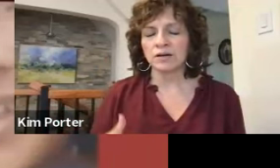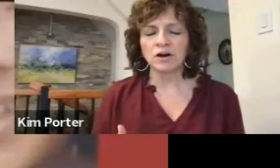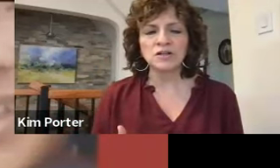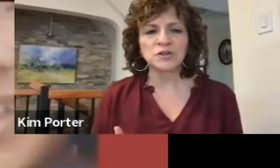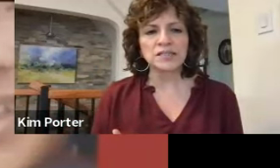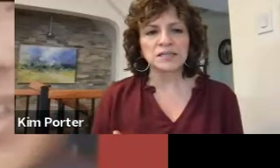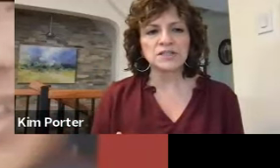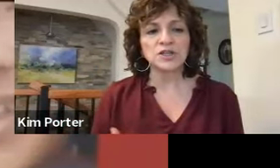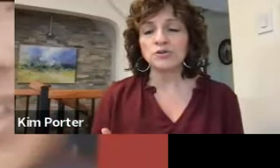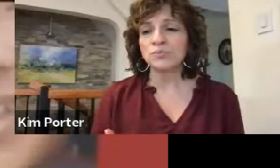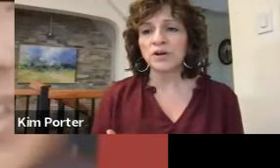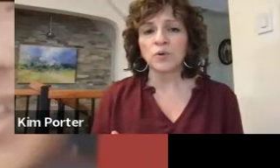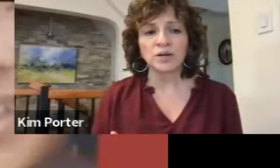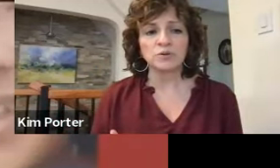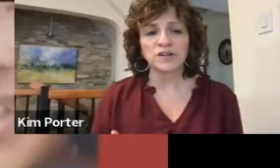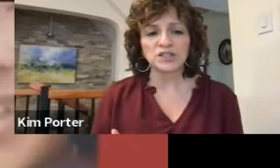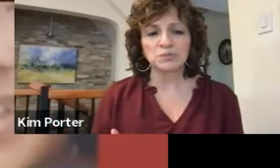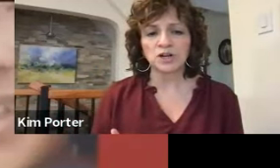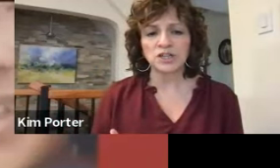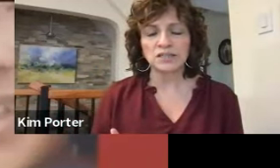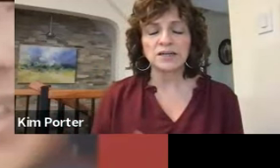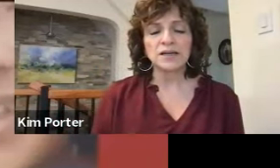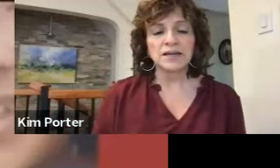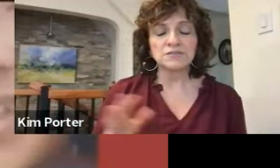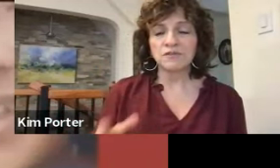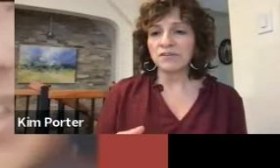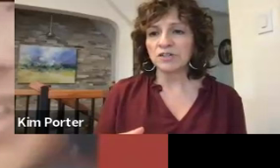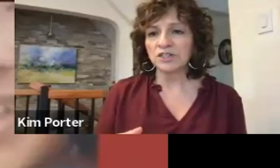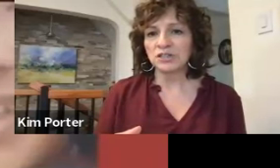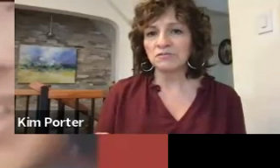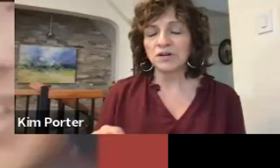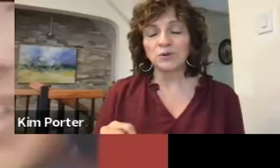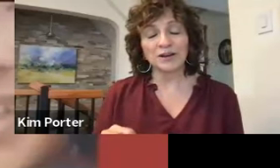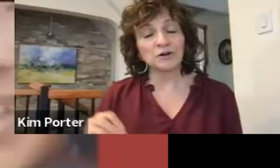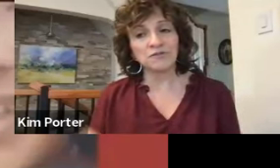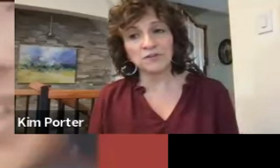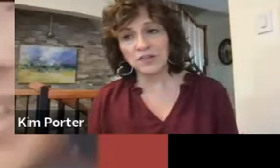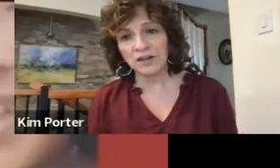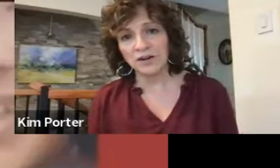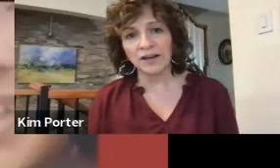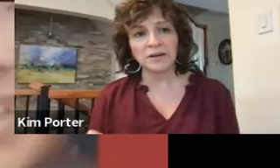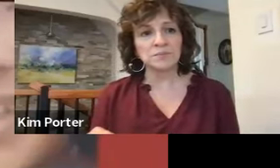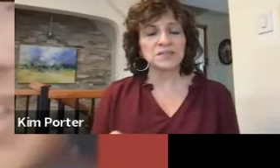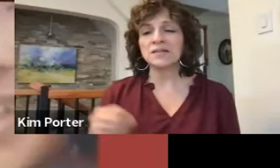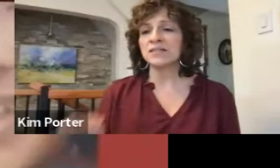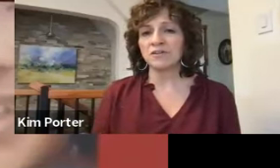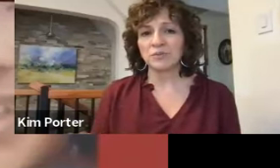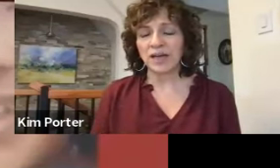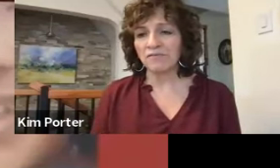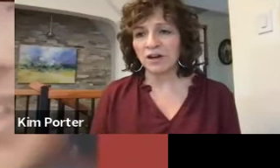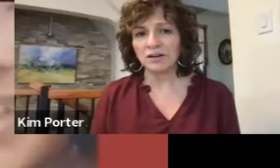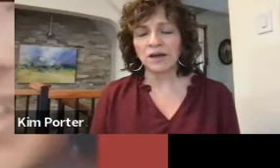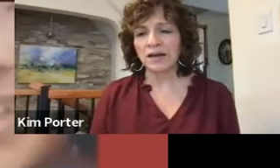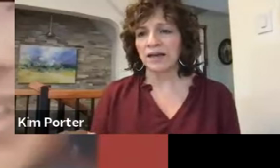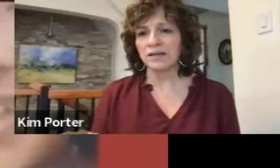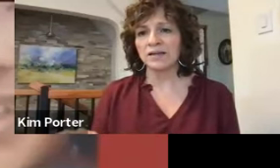county contracts is the Youth Marijuana Prevention Project. It's a 5-year initiative. We're in our 5th year, and I'm sad to tell you that we